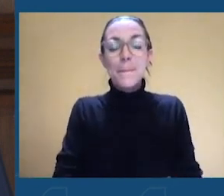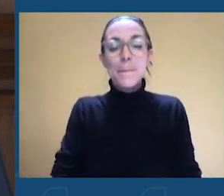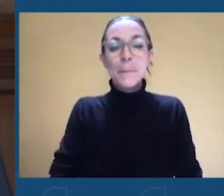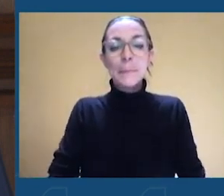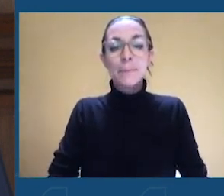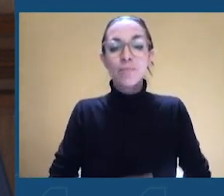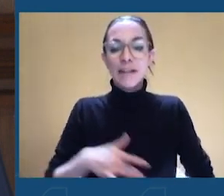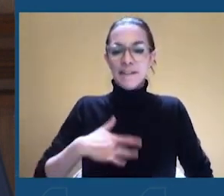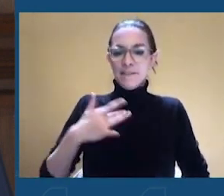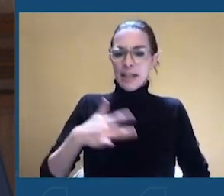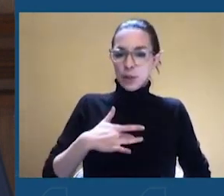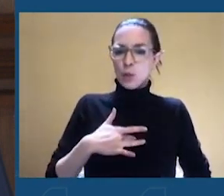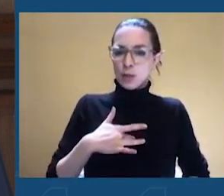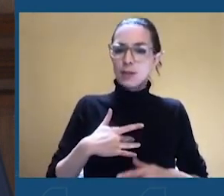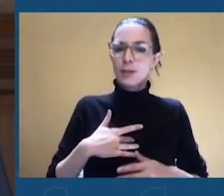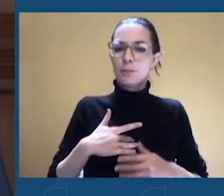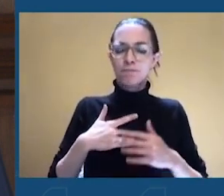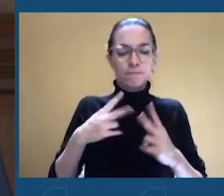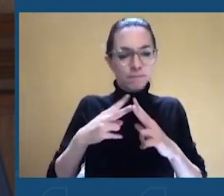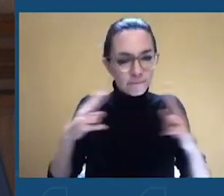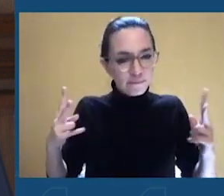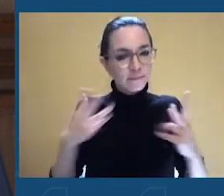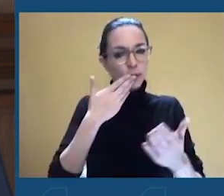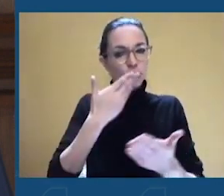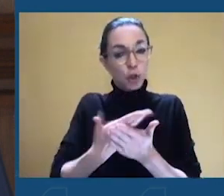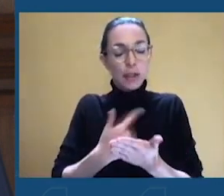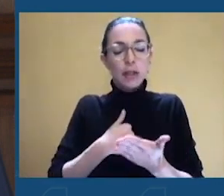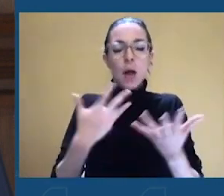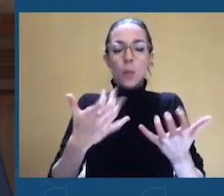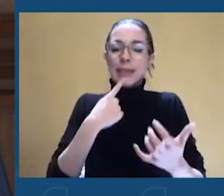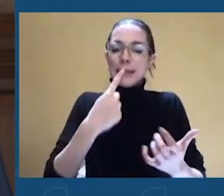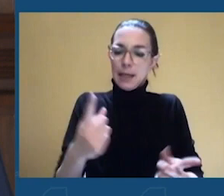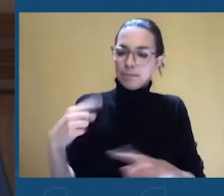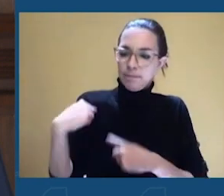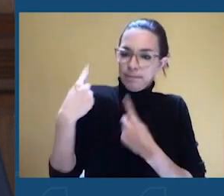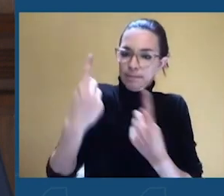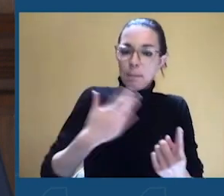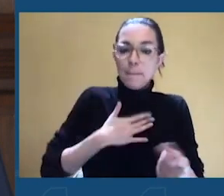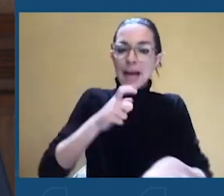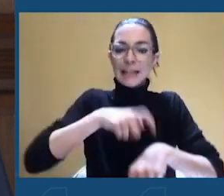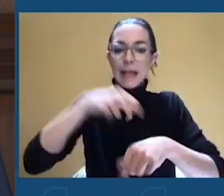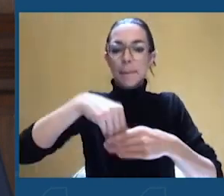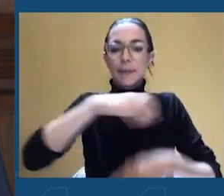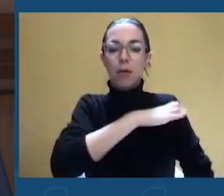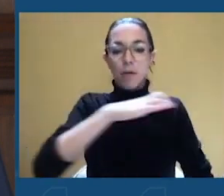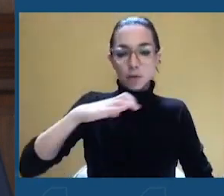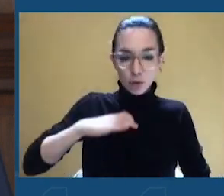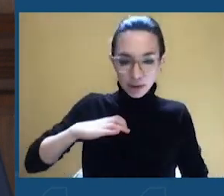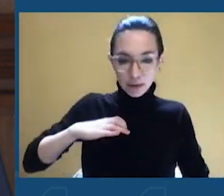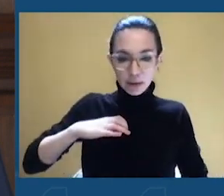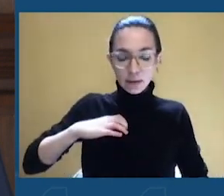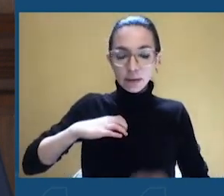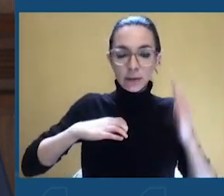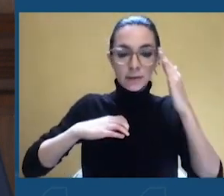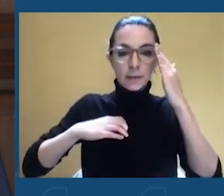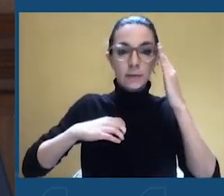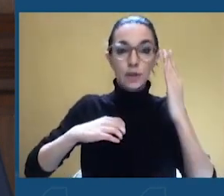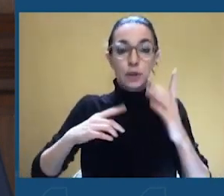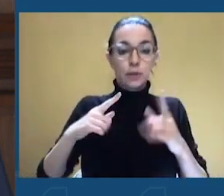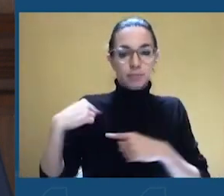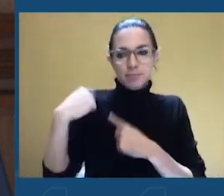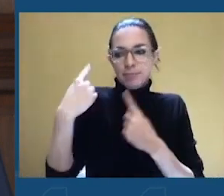it feels mighty good. I want to say that over the course of my time in Congress, there has been nothing, and I mean